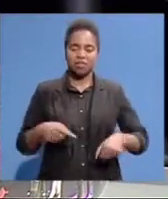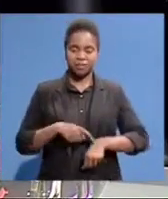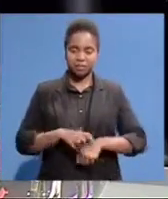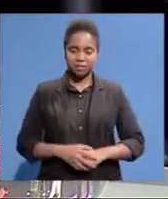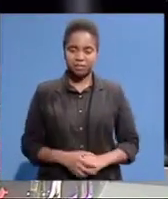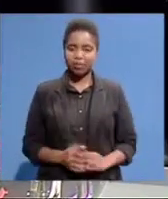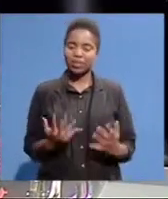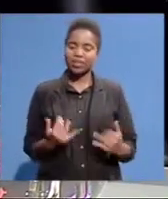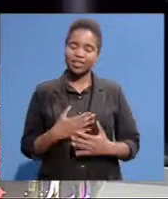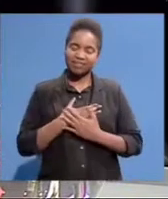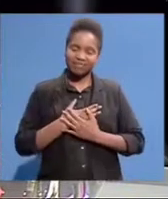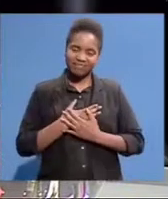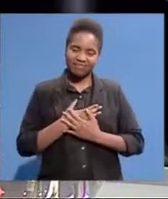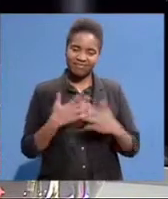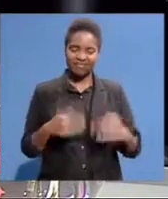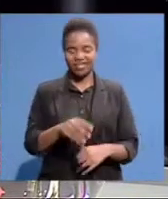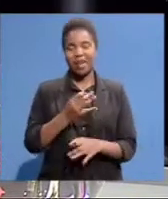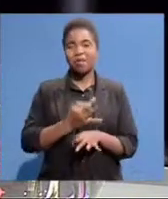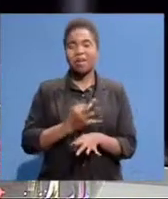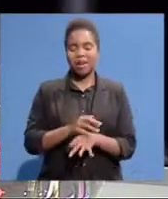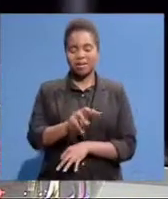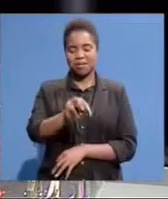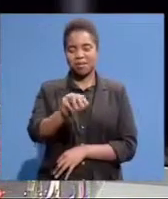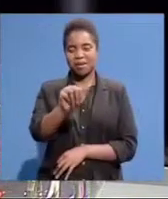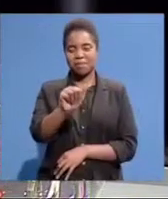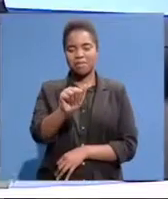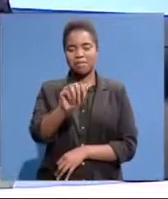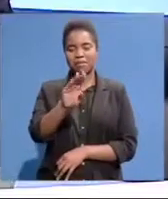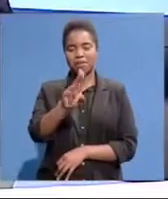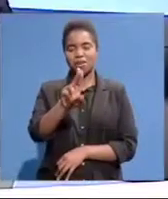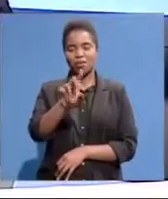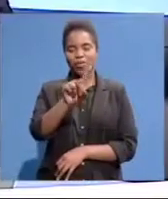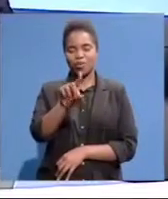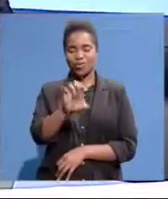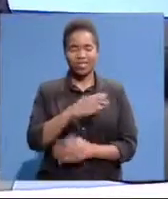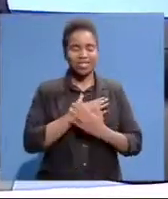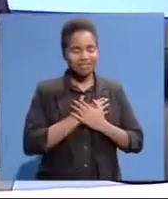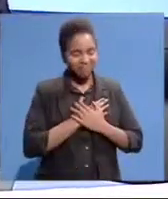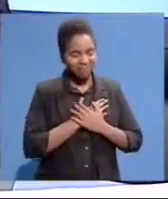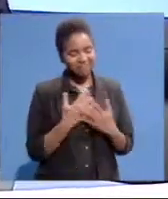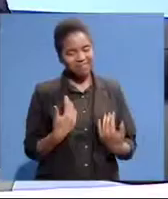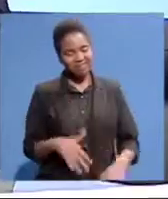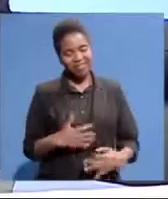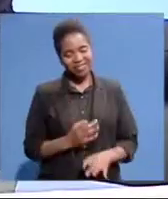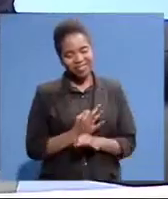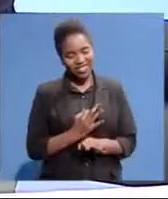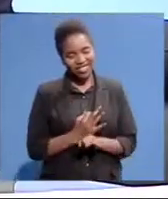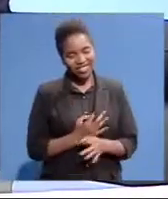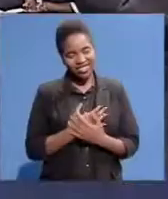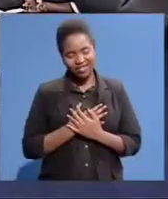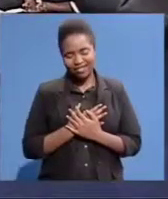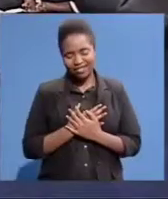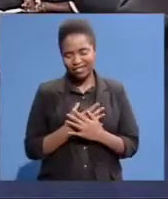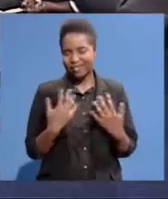of greatness. Ubaba Hotsticks Mabuse is in studio with us. Baba, we are humbled. Greatness.